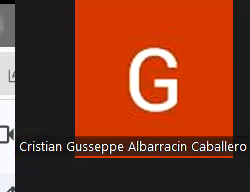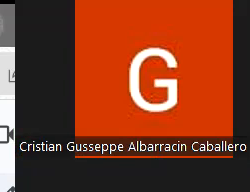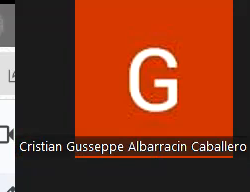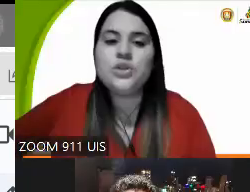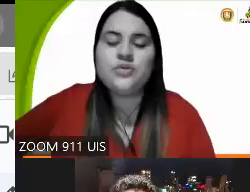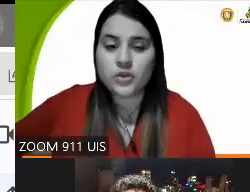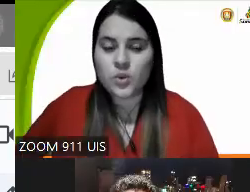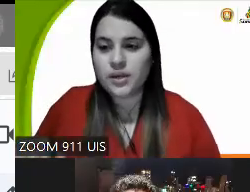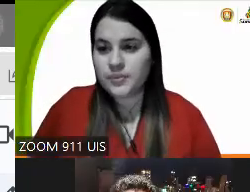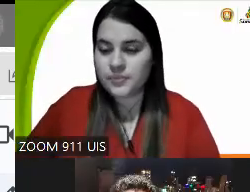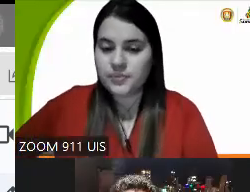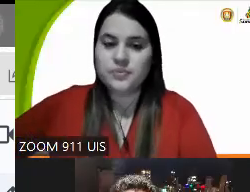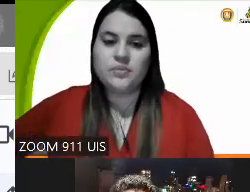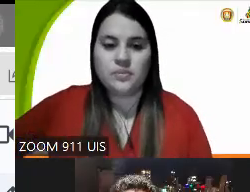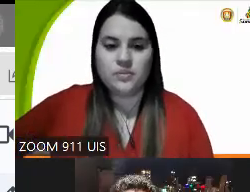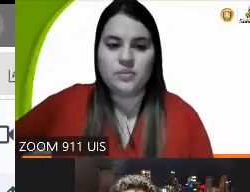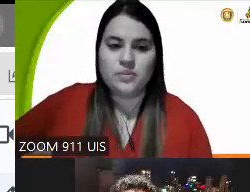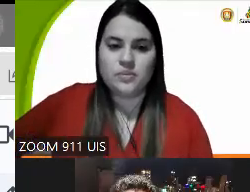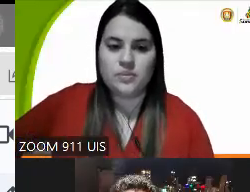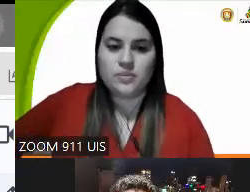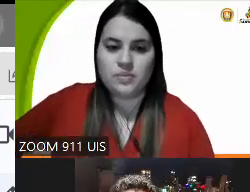Christian, can you please do the first one?